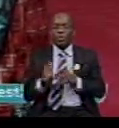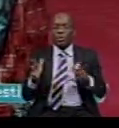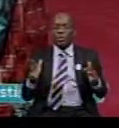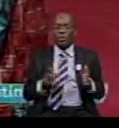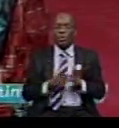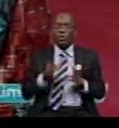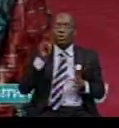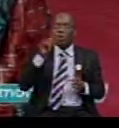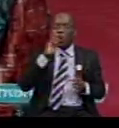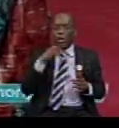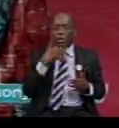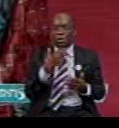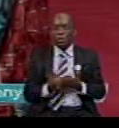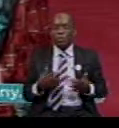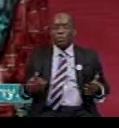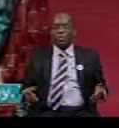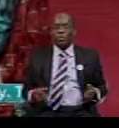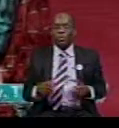Shake your body.